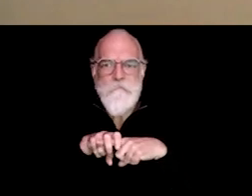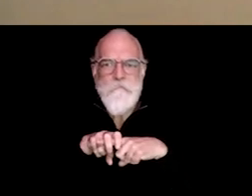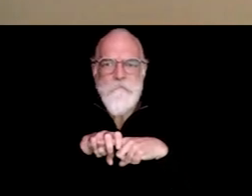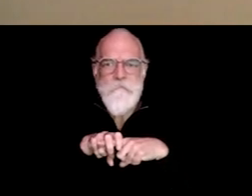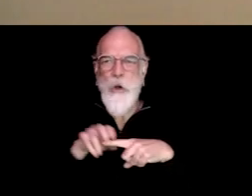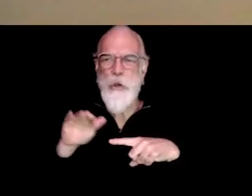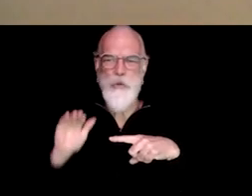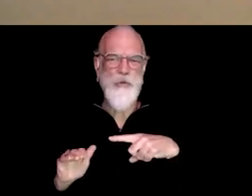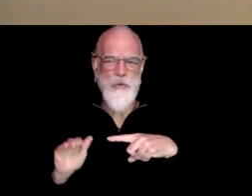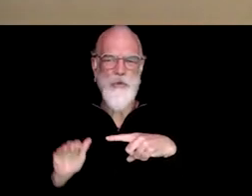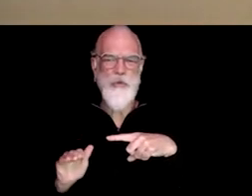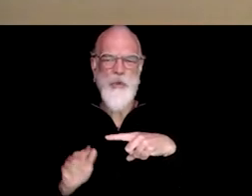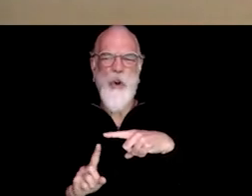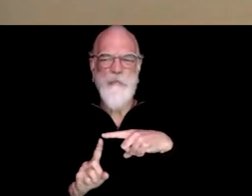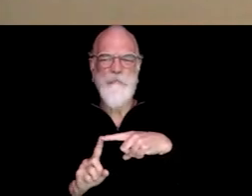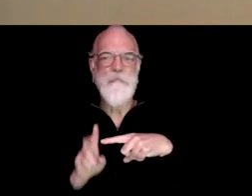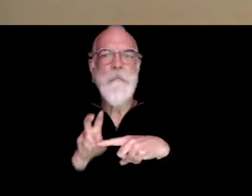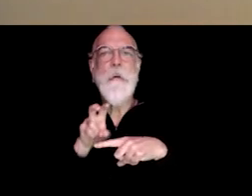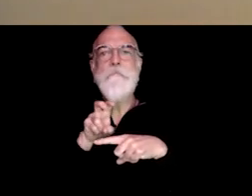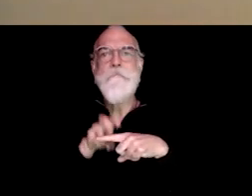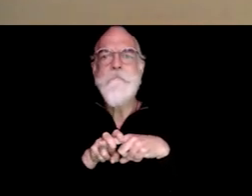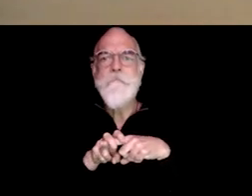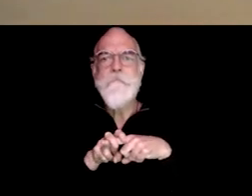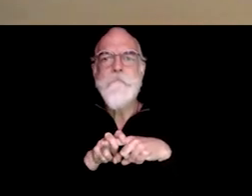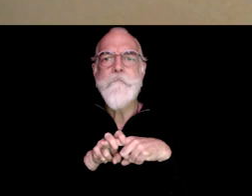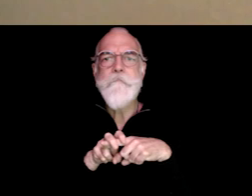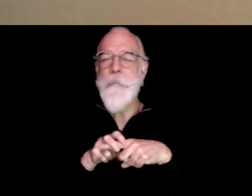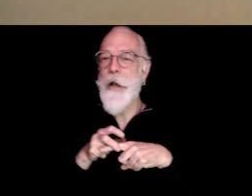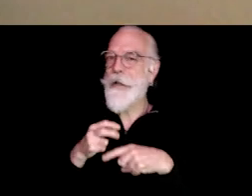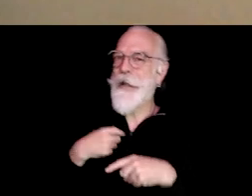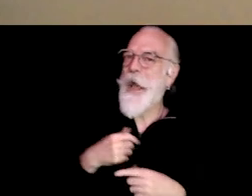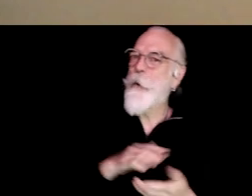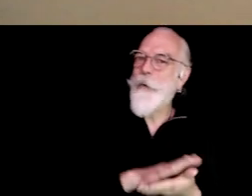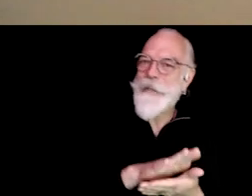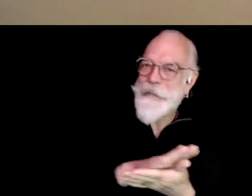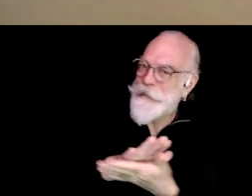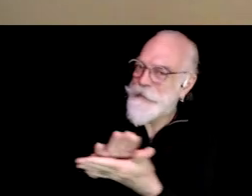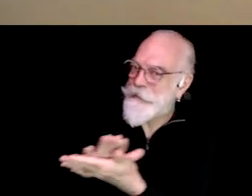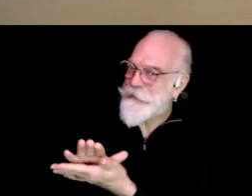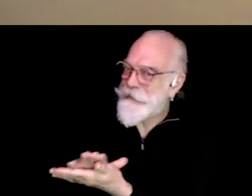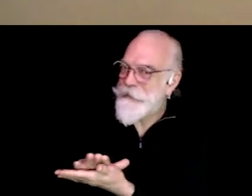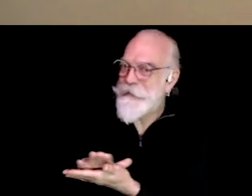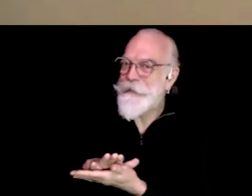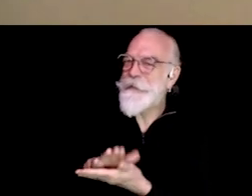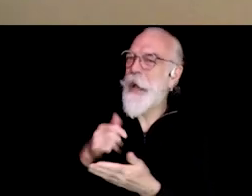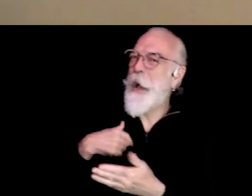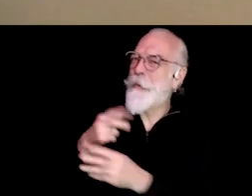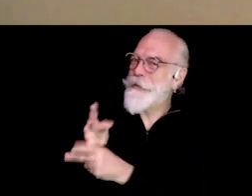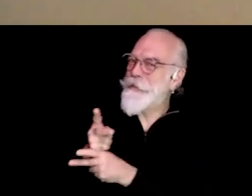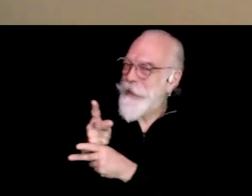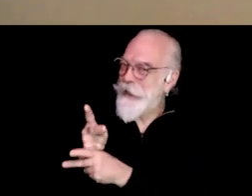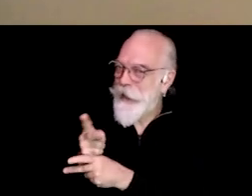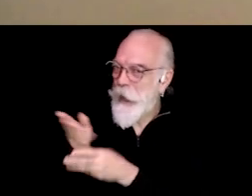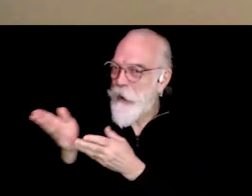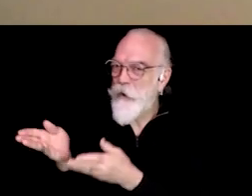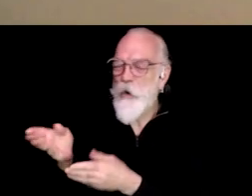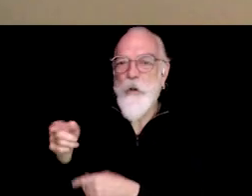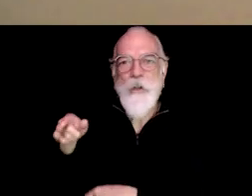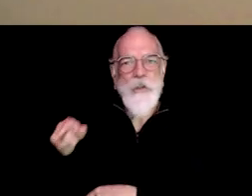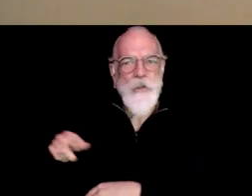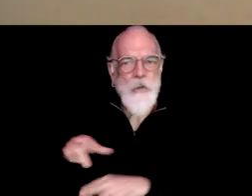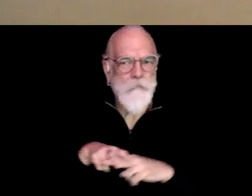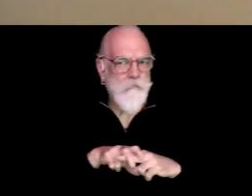a short one, and as I would clean up around her and take care of her, she